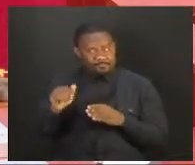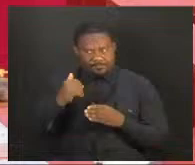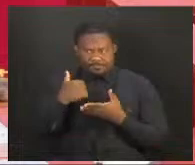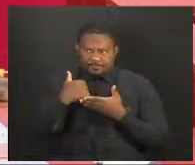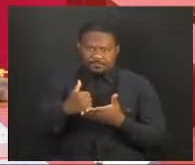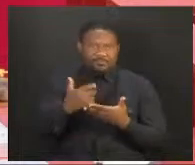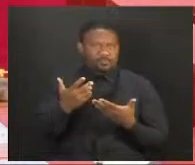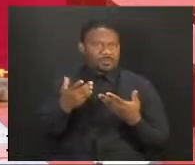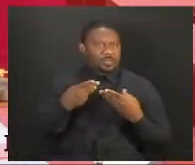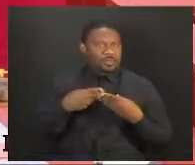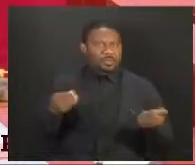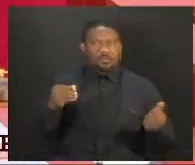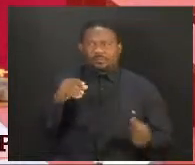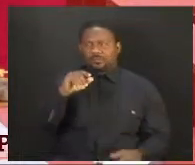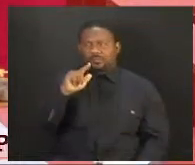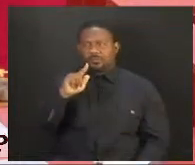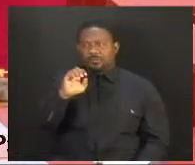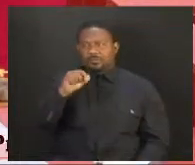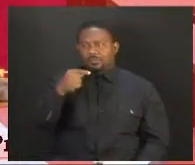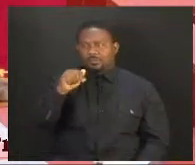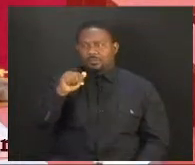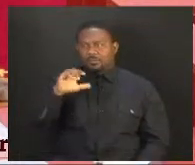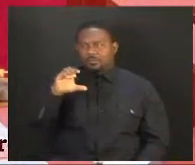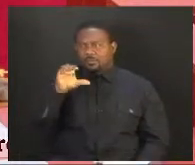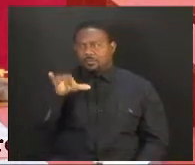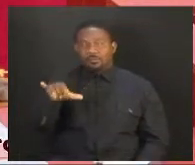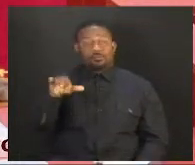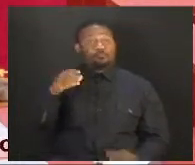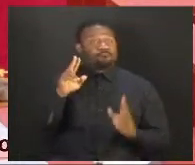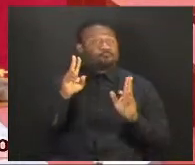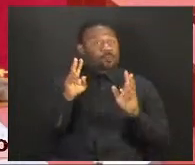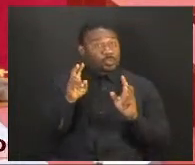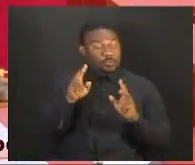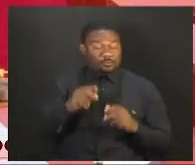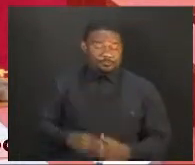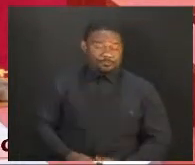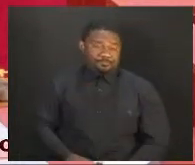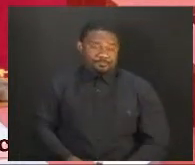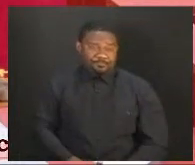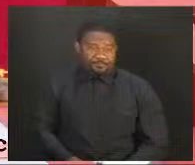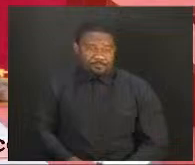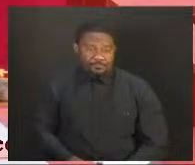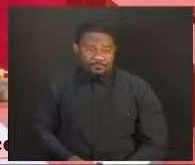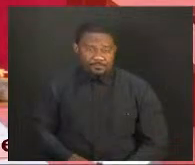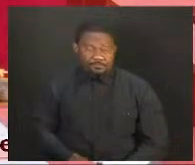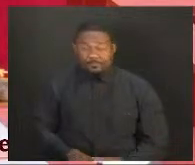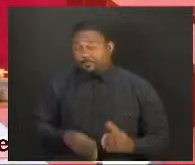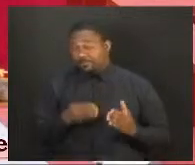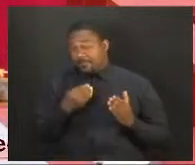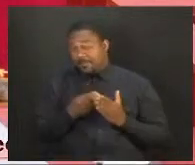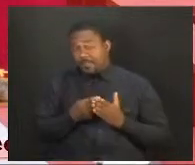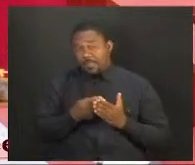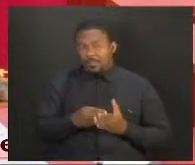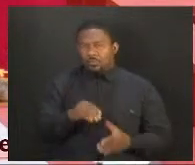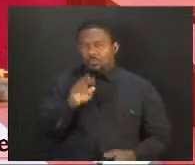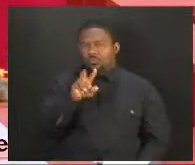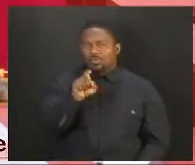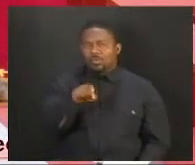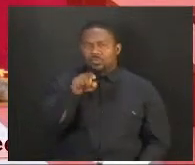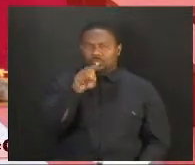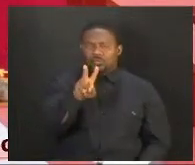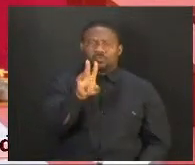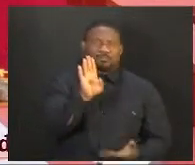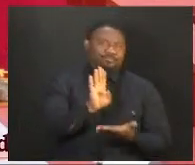legacy issues and emerging risk. In addition, Mr. Speaker, an amount of 2.2 billion Ghana cedis is